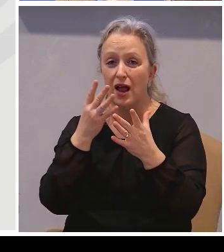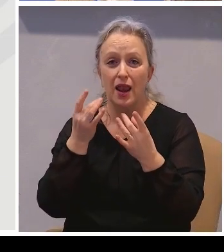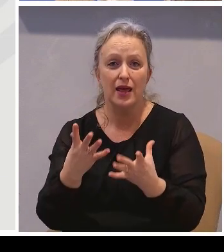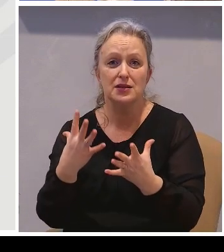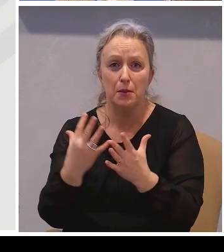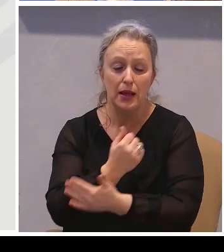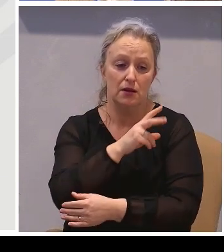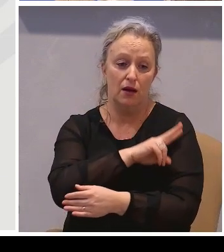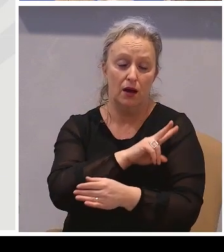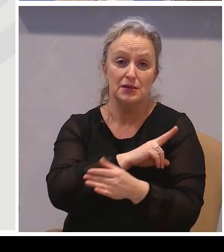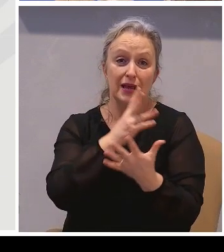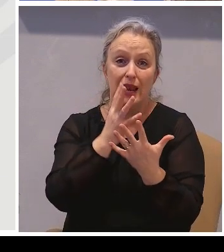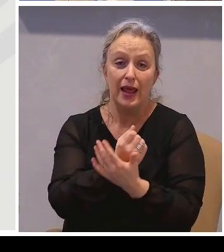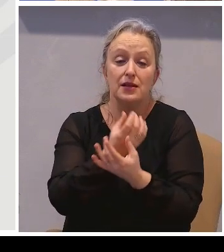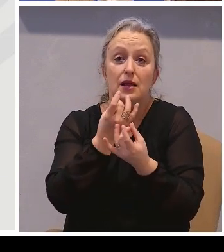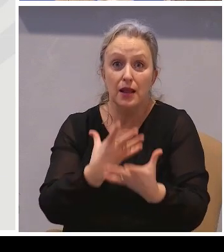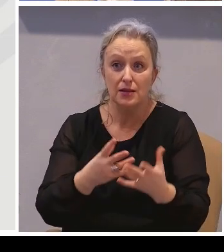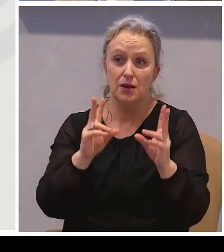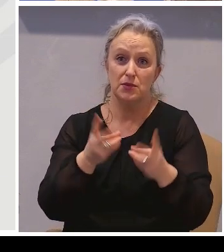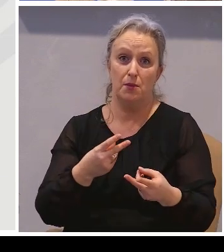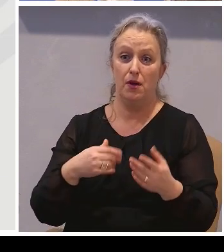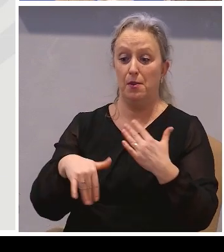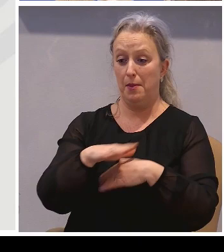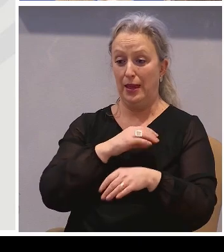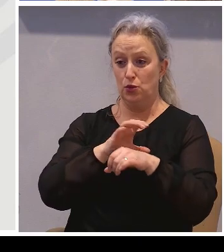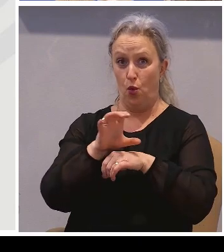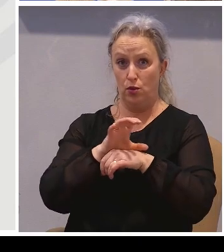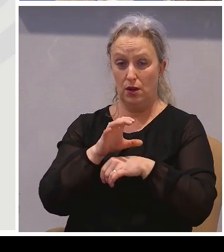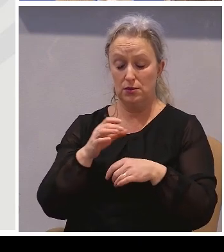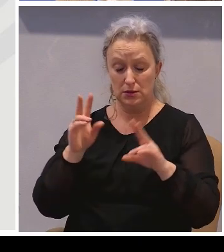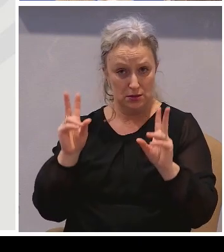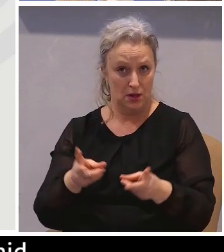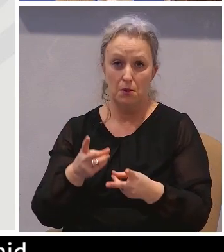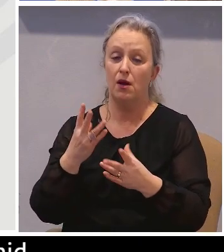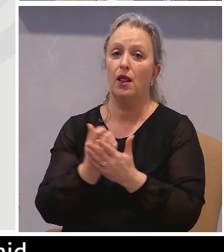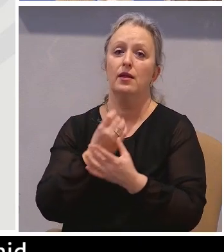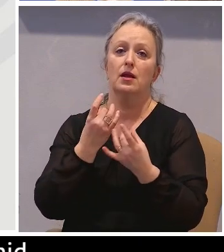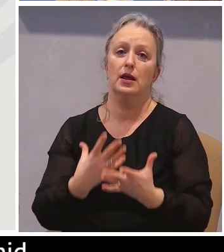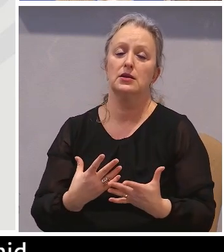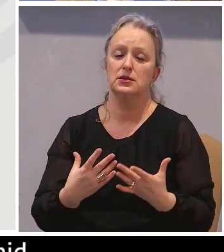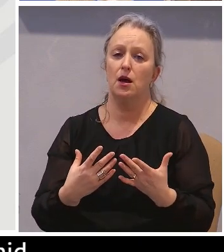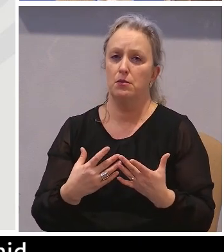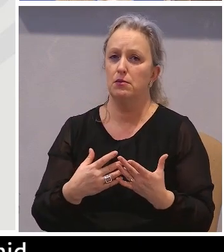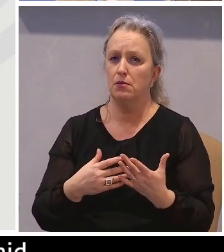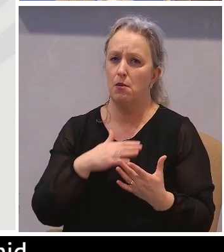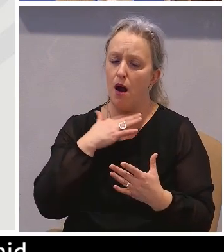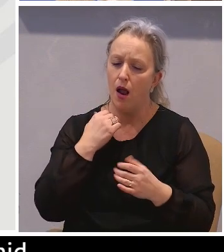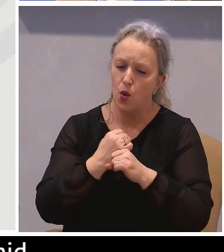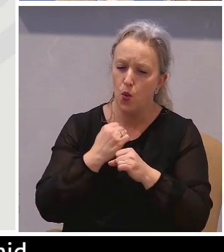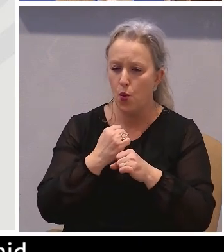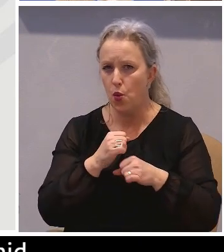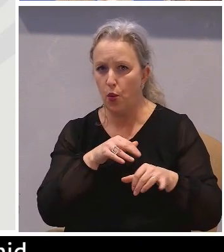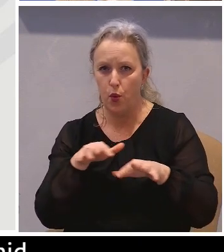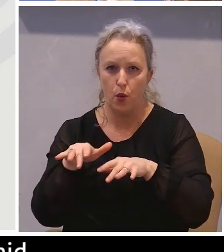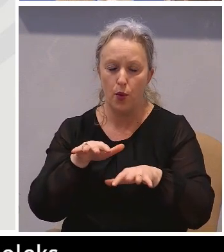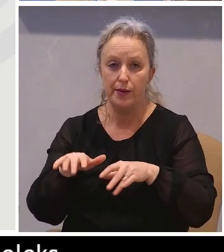arstidel oleks seda lihtsam We want leida. for the parents to have an easier time finding the information, and also